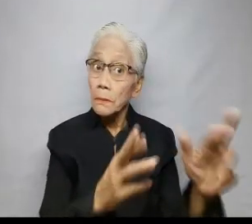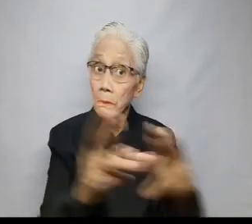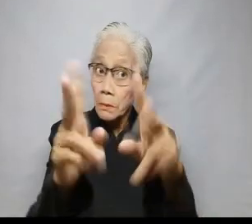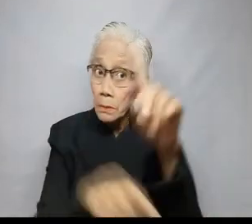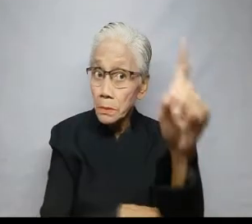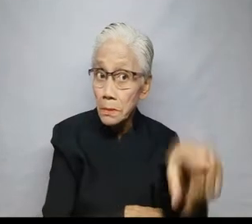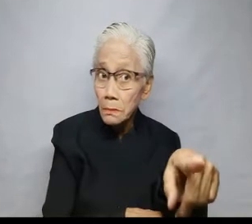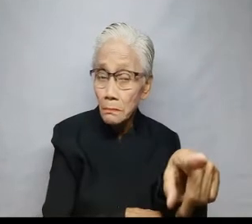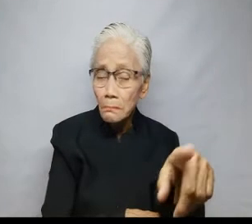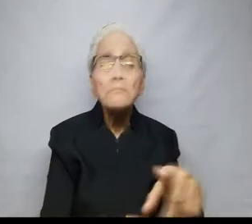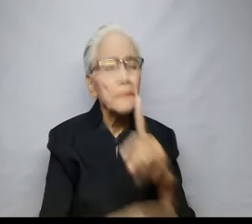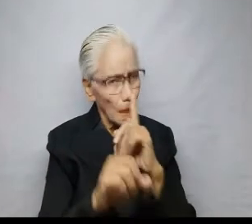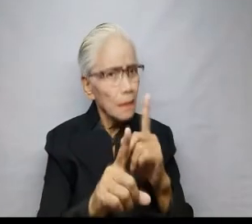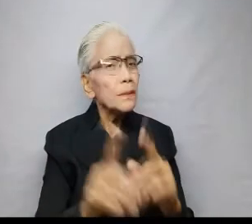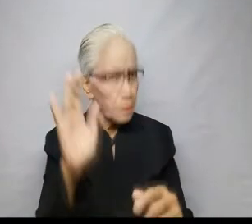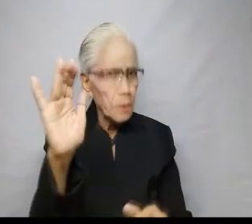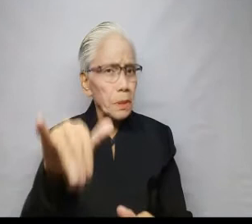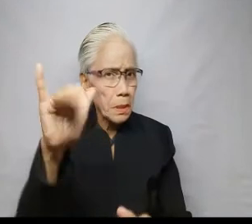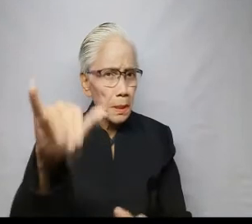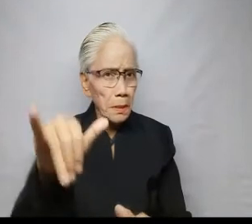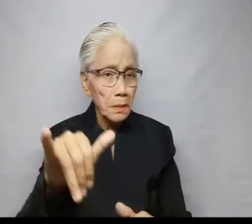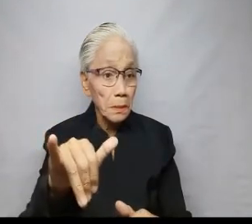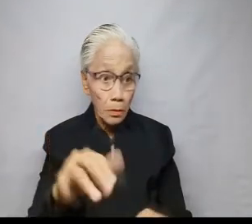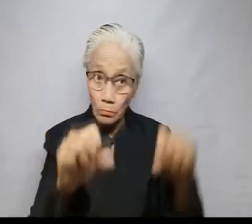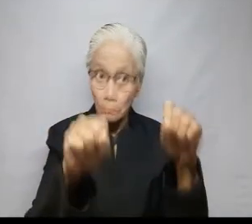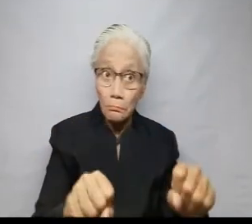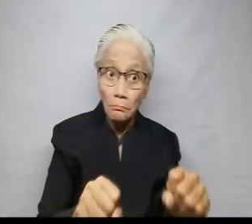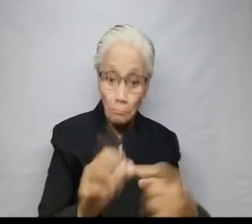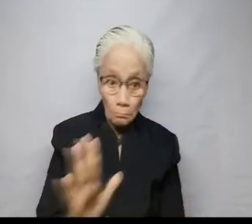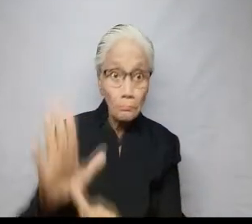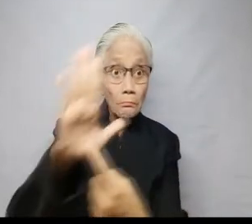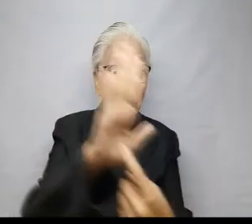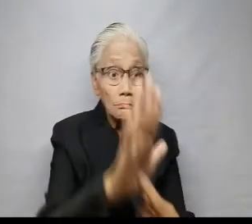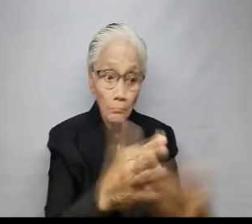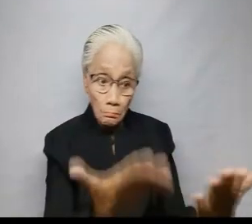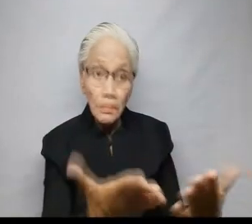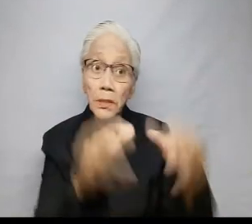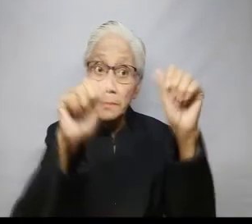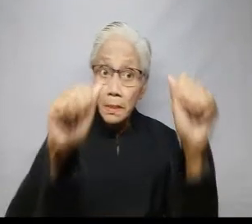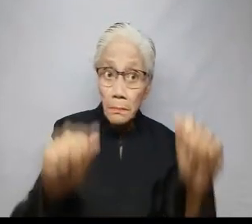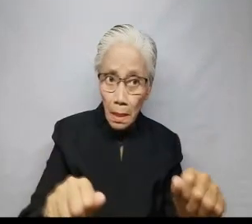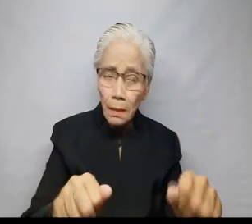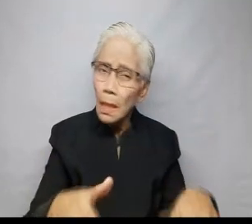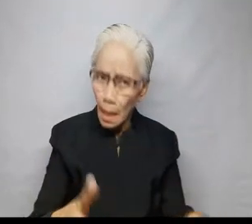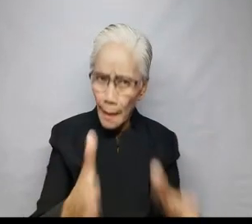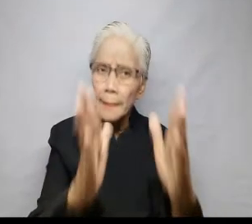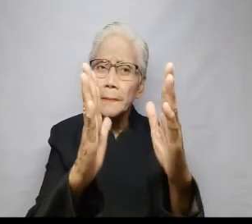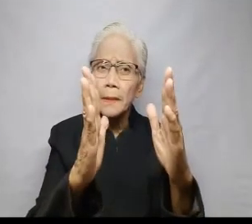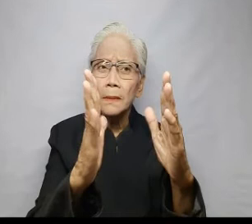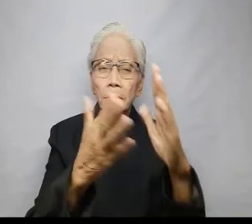Jericho roads? The answer, yes. And in order to show this graceful